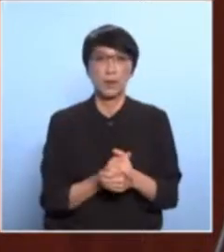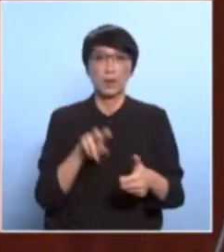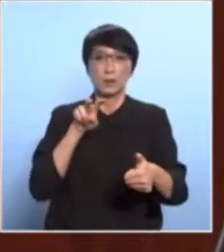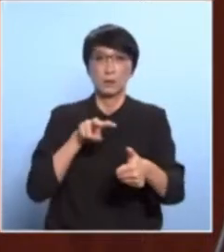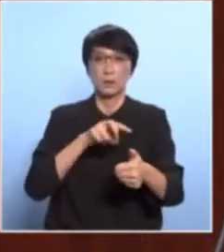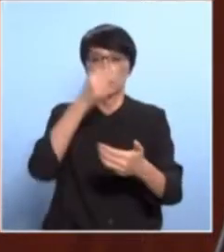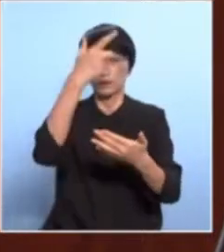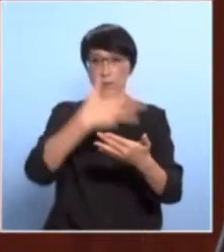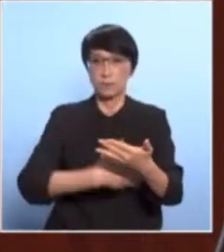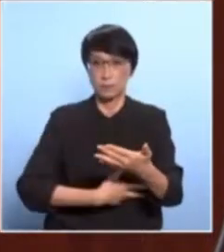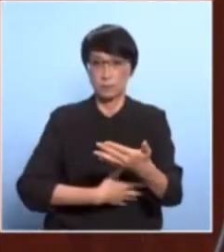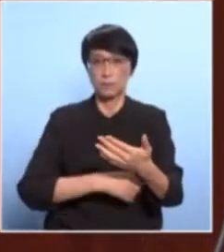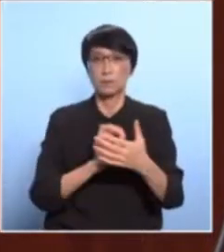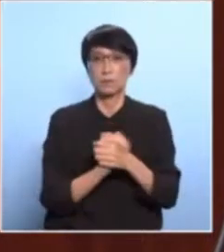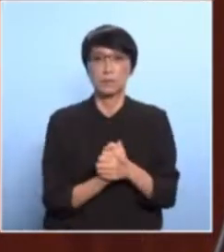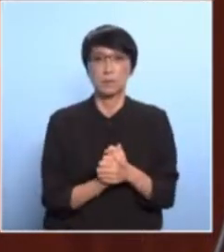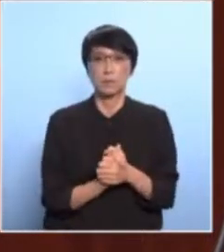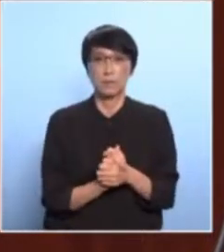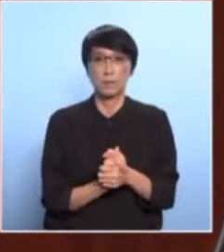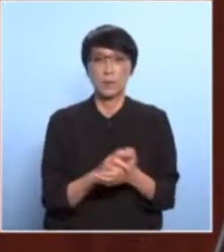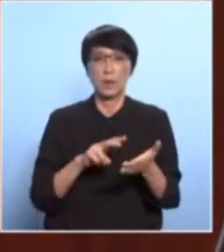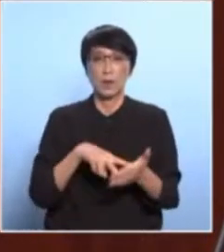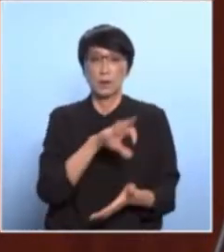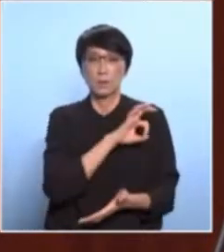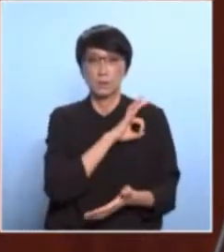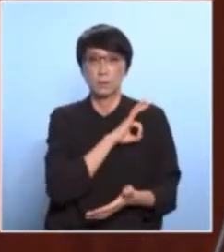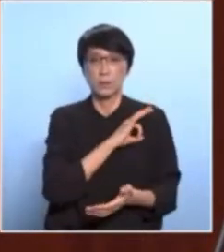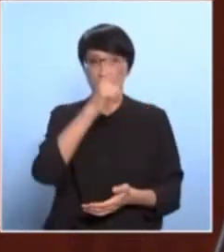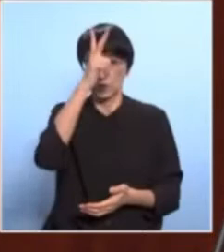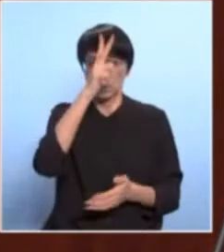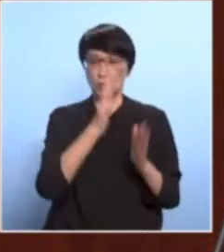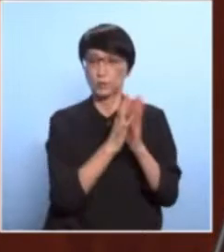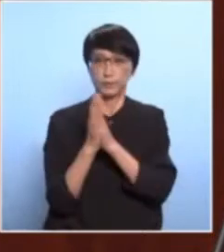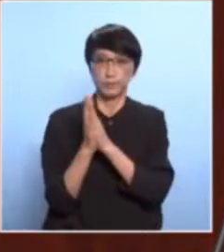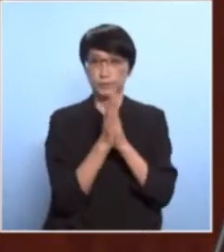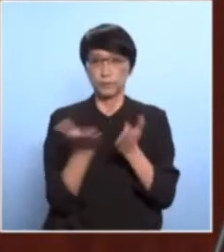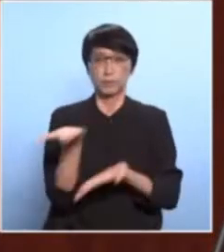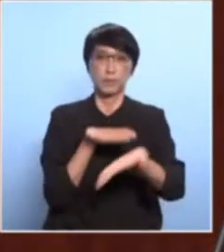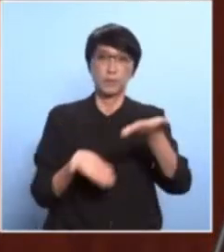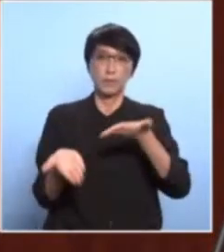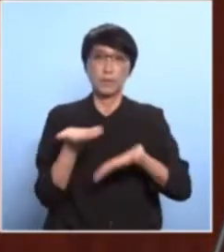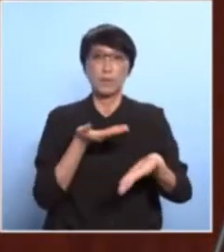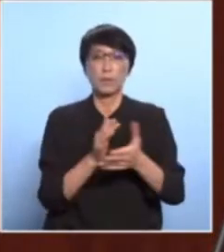The remaining 77 indicators introduced last year are still ongoing and valid.